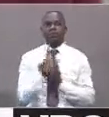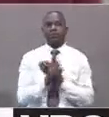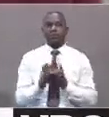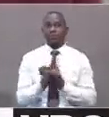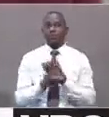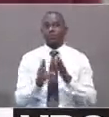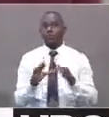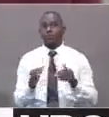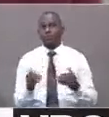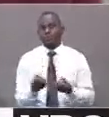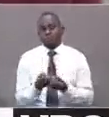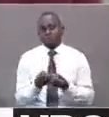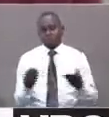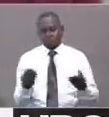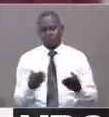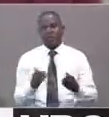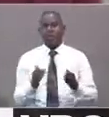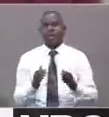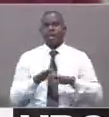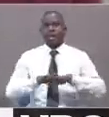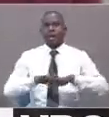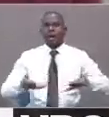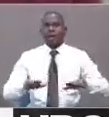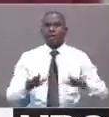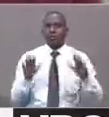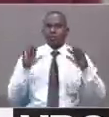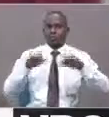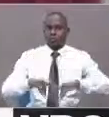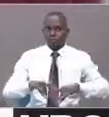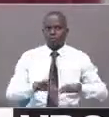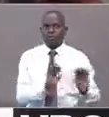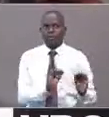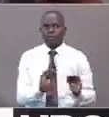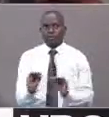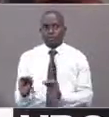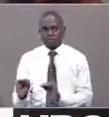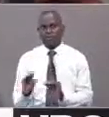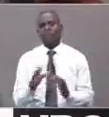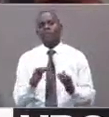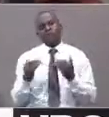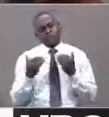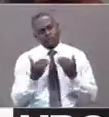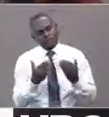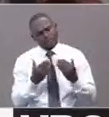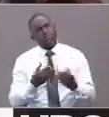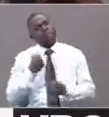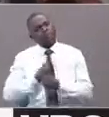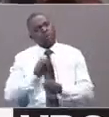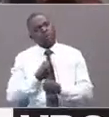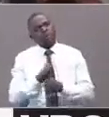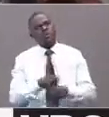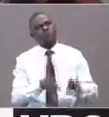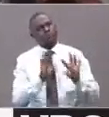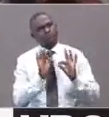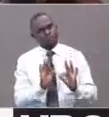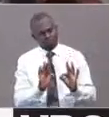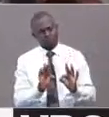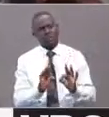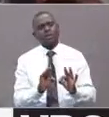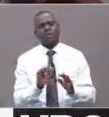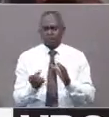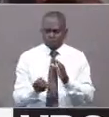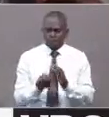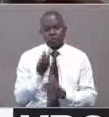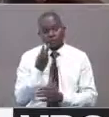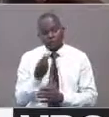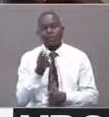where many of the landslide victims have been resettled. And we thank you for the good work that you did there. You found